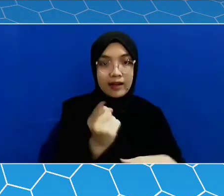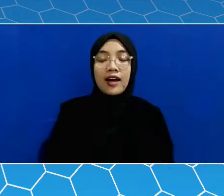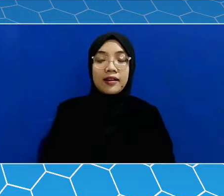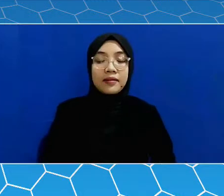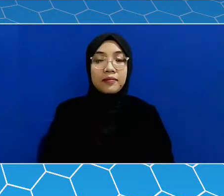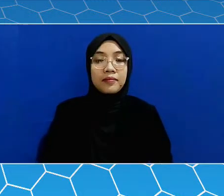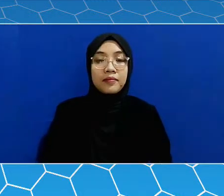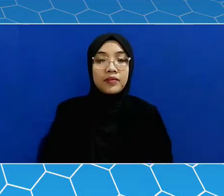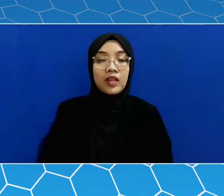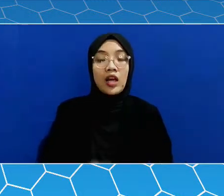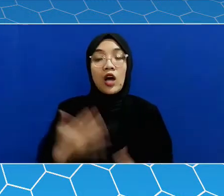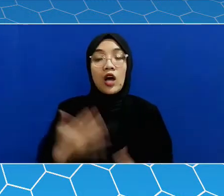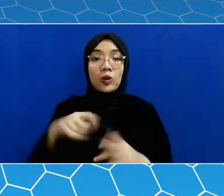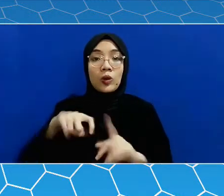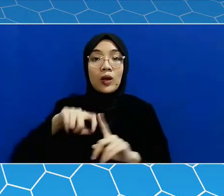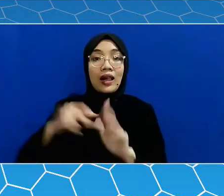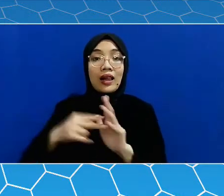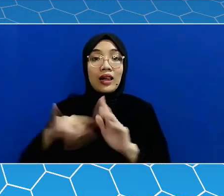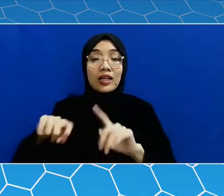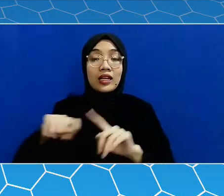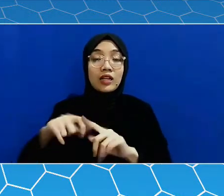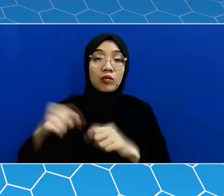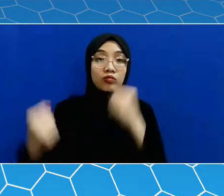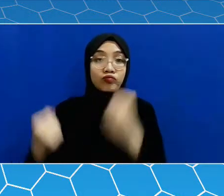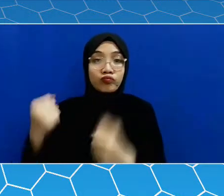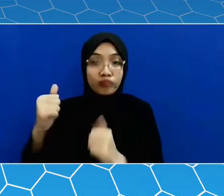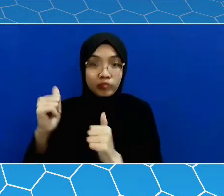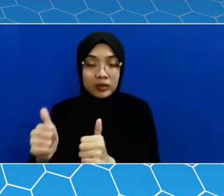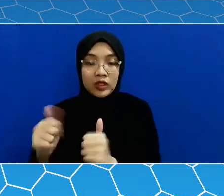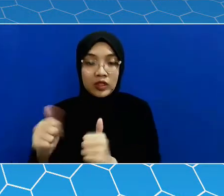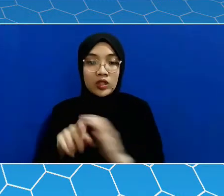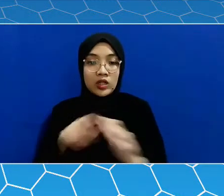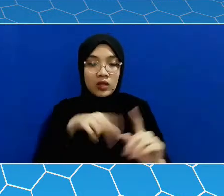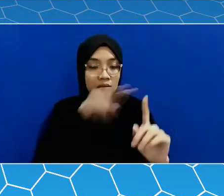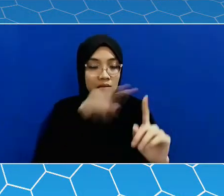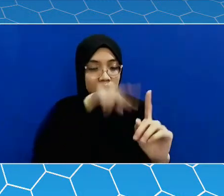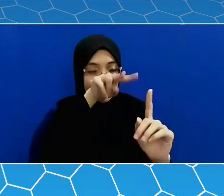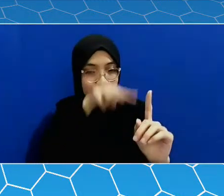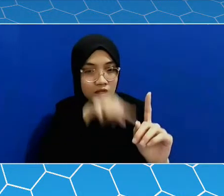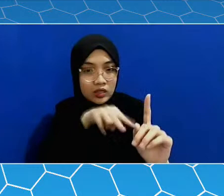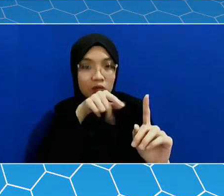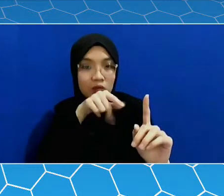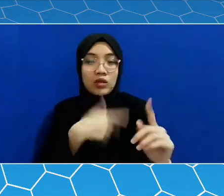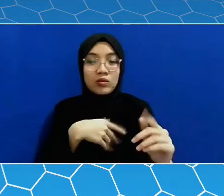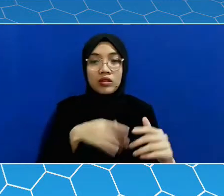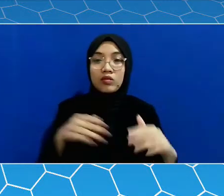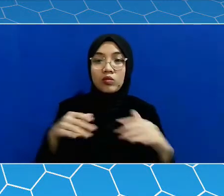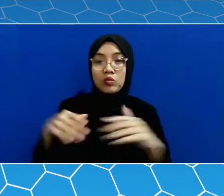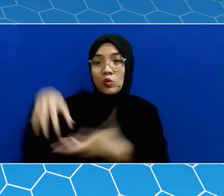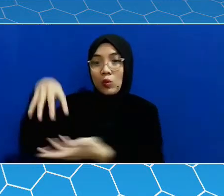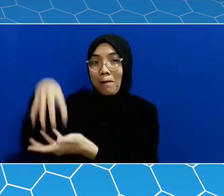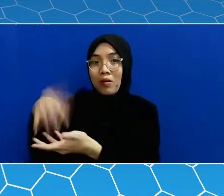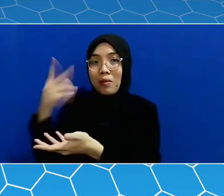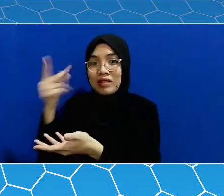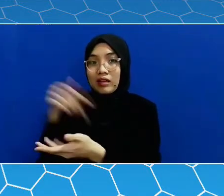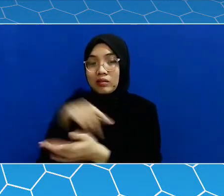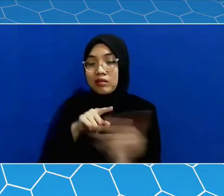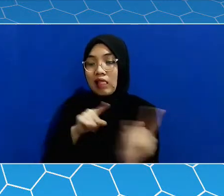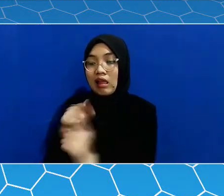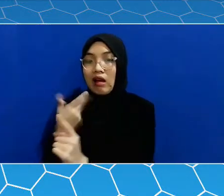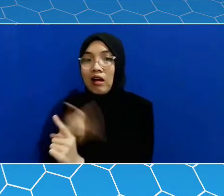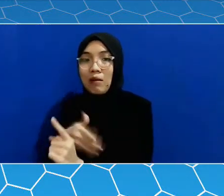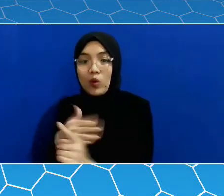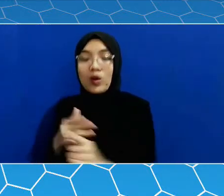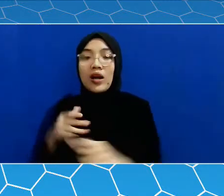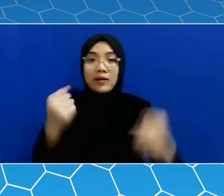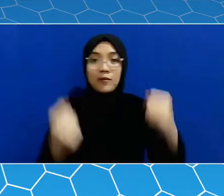we can assess the patient when the patient doesn't want to enter the hospital. So such like in this picture,